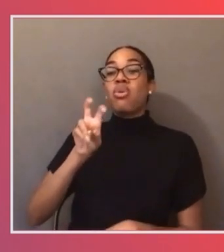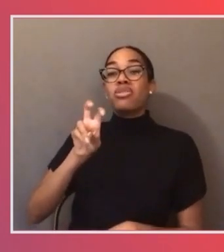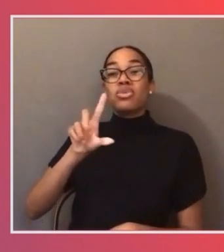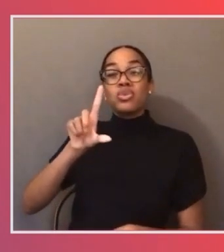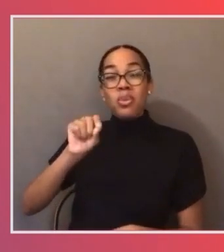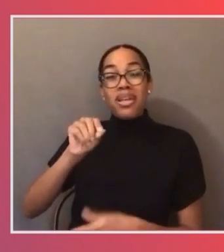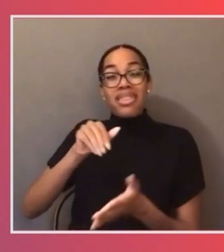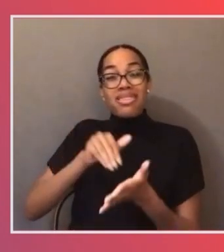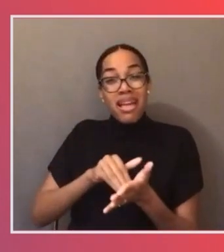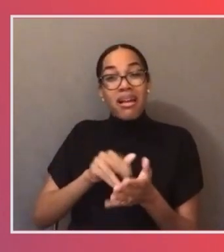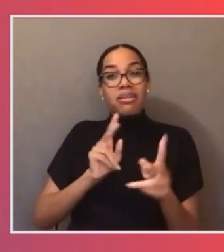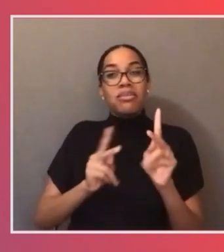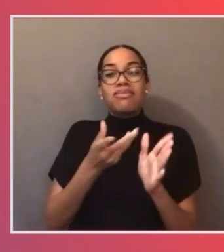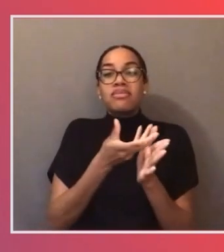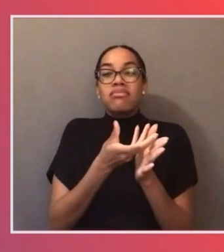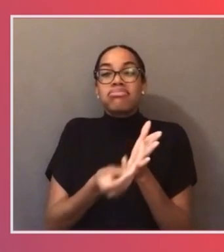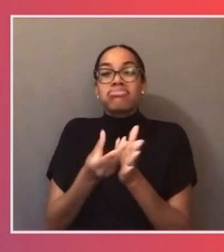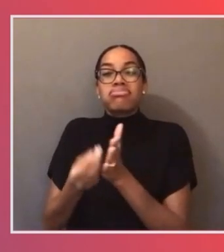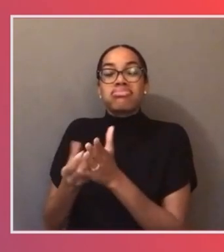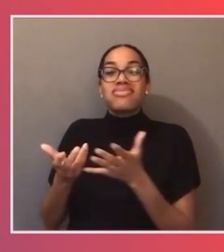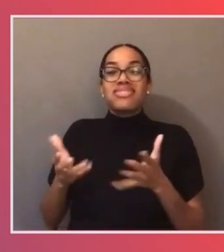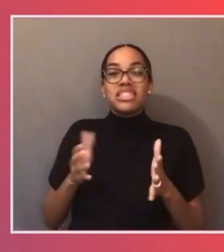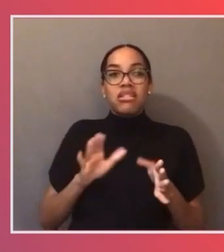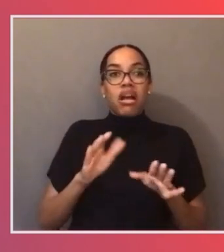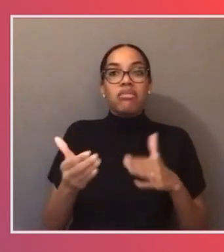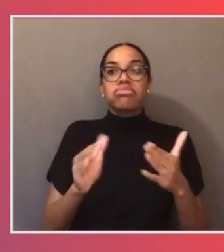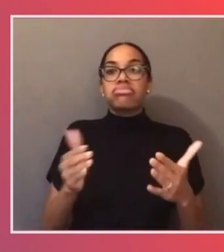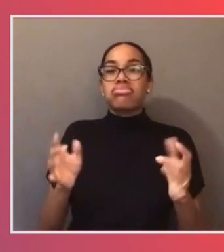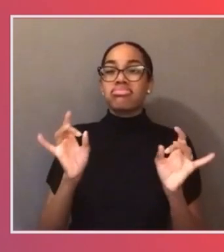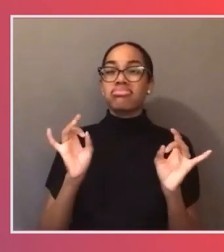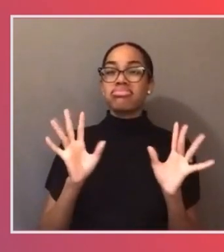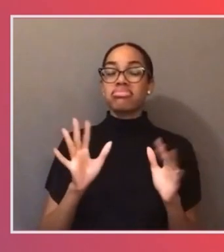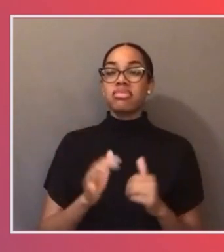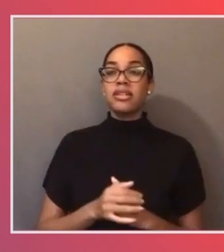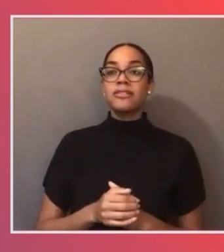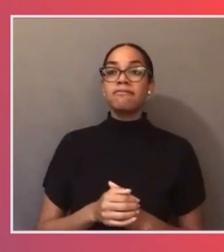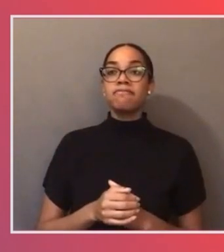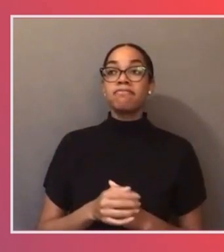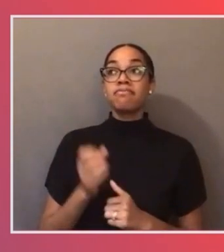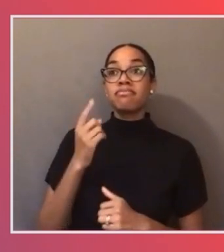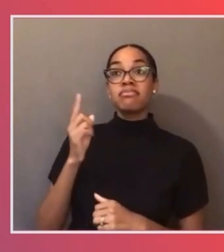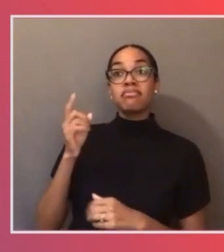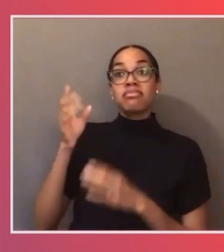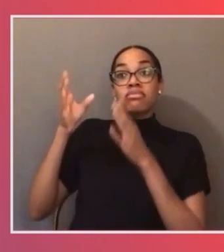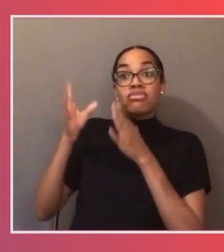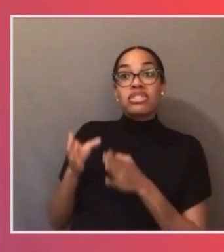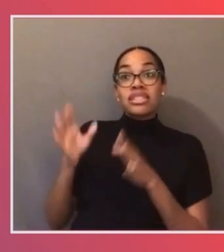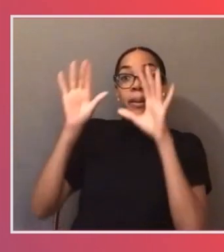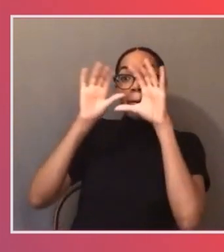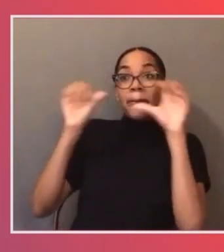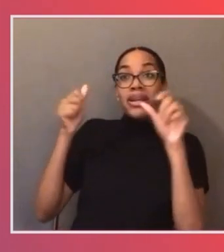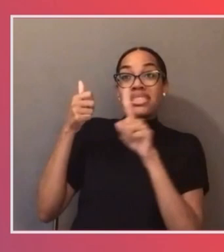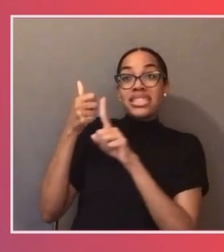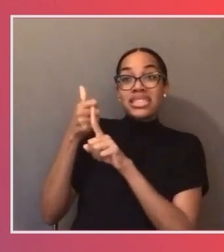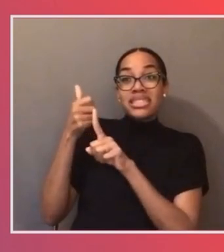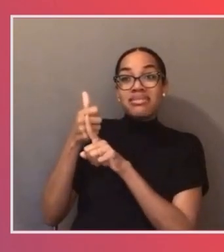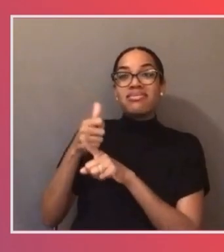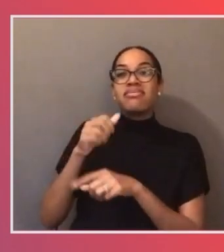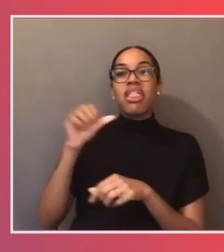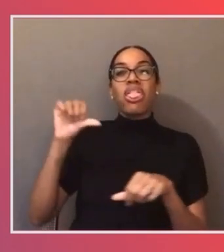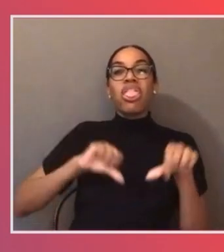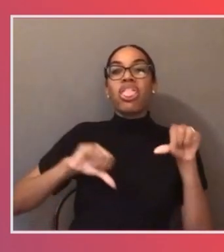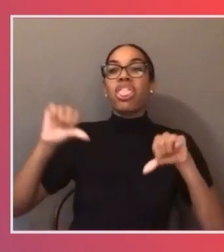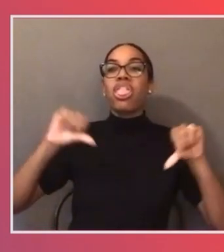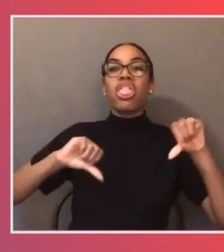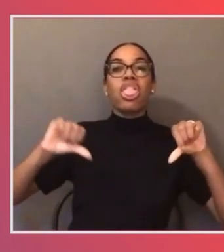who is denying science while the western part of our country is burning with wildfires, while the coastal states are being ravaged